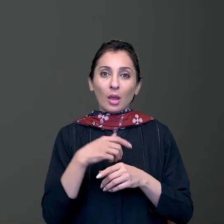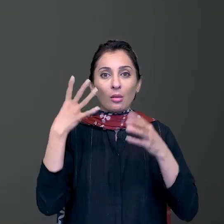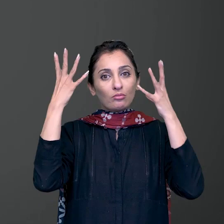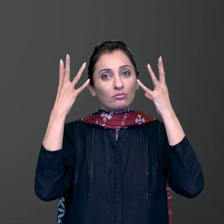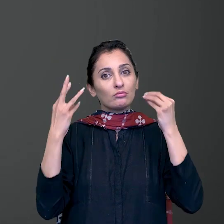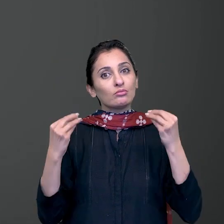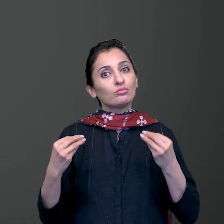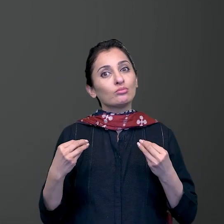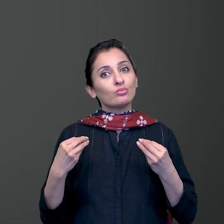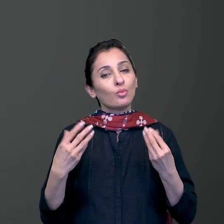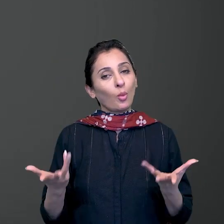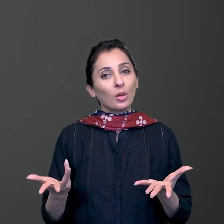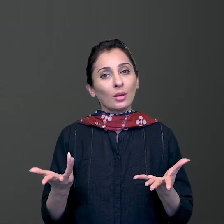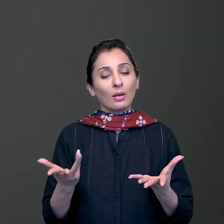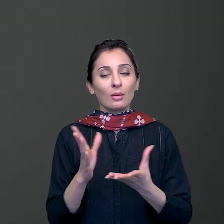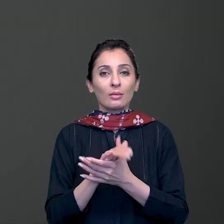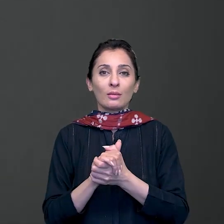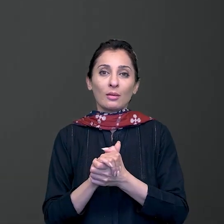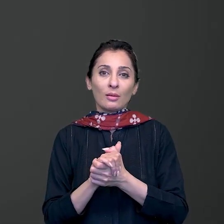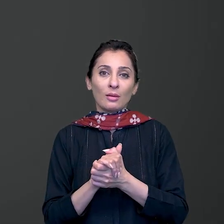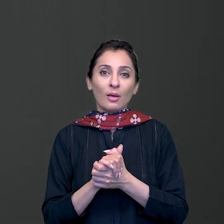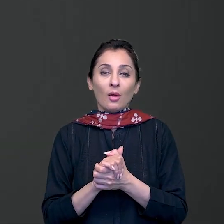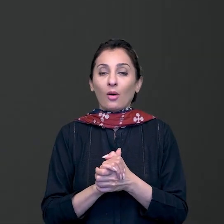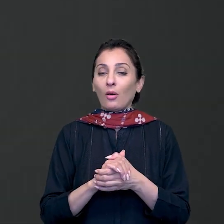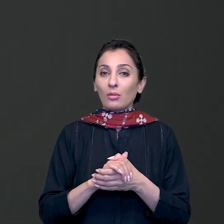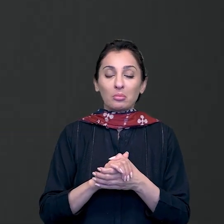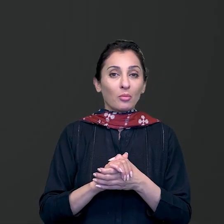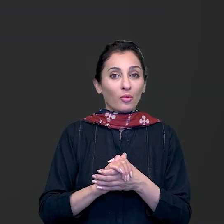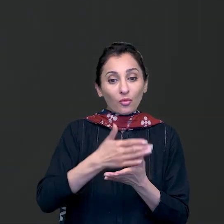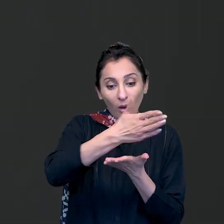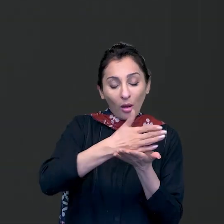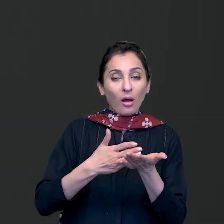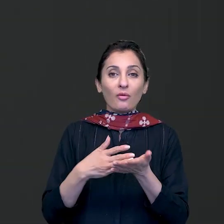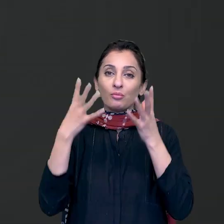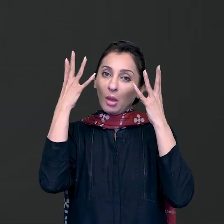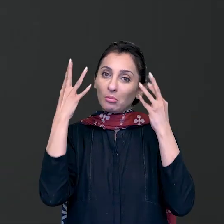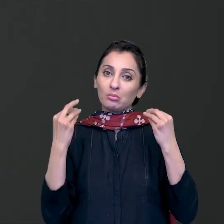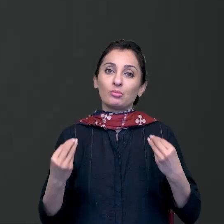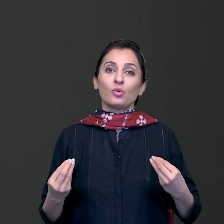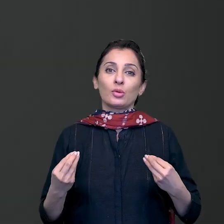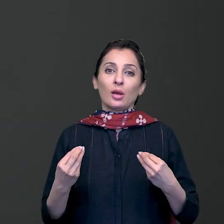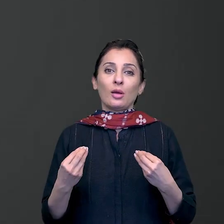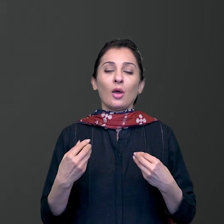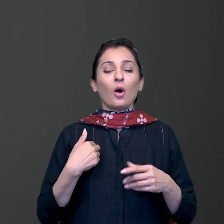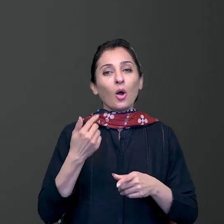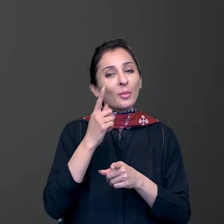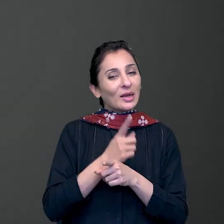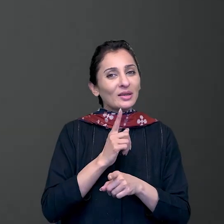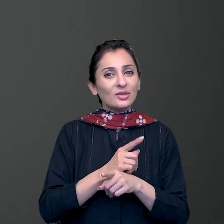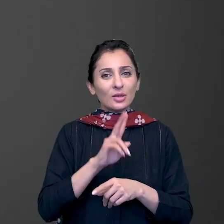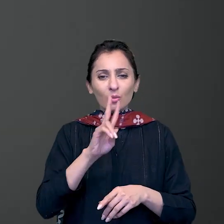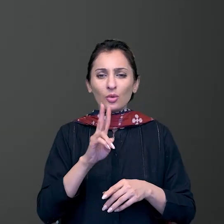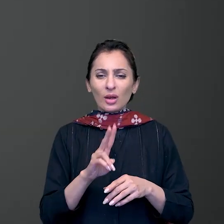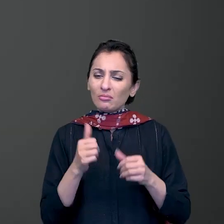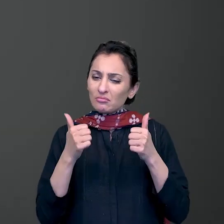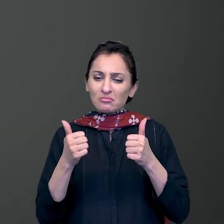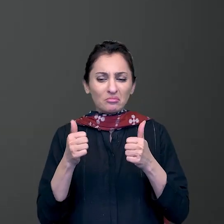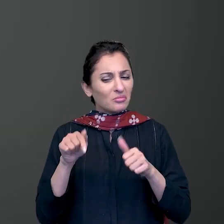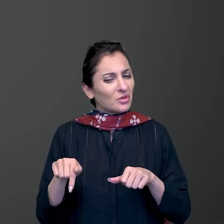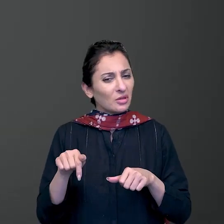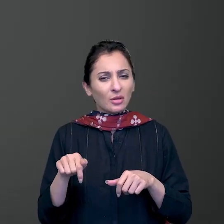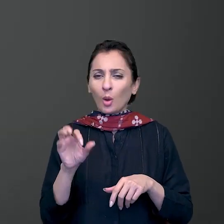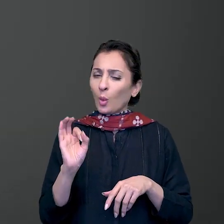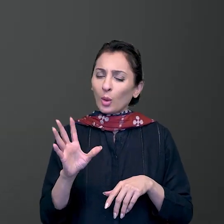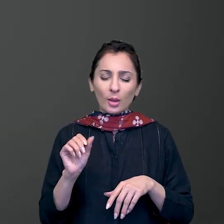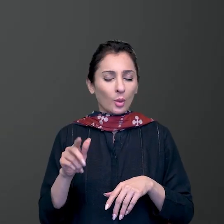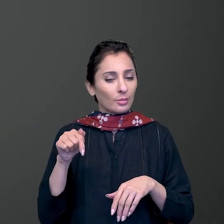came, I did stutter and I forgot the opening 10 lines, which was almost half my speech. And I remember my